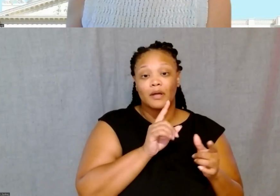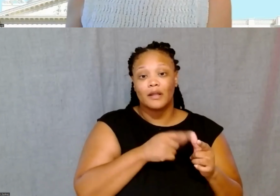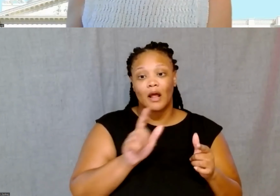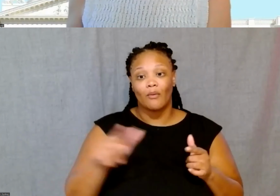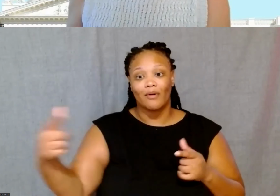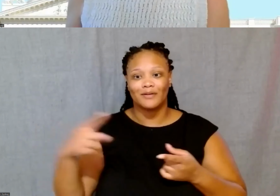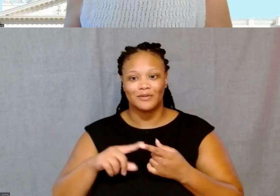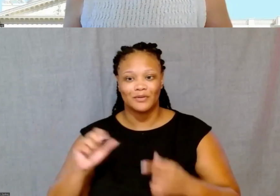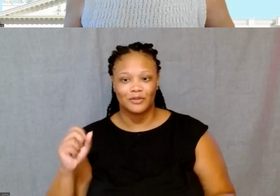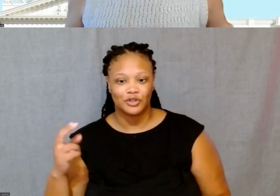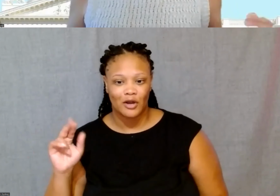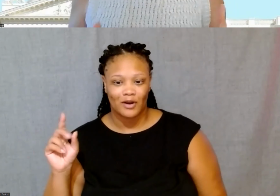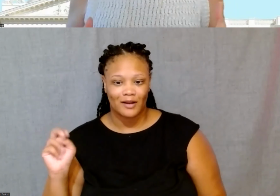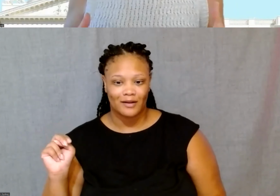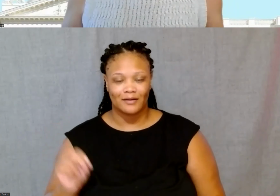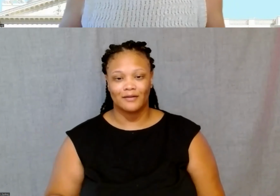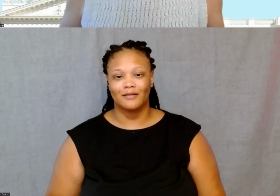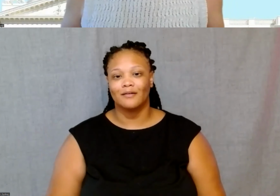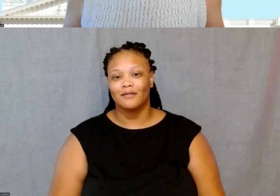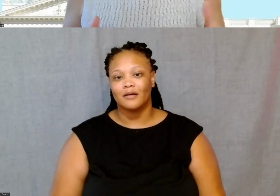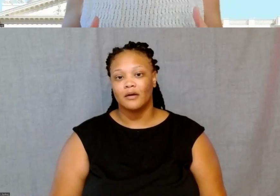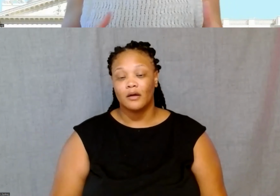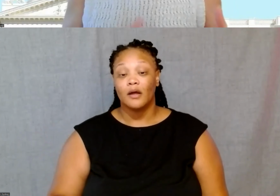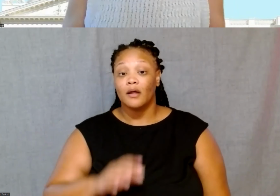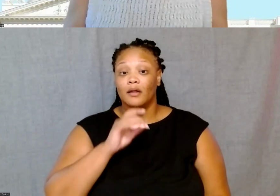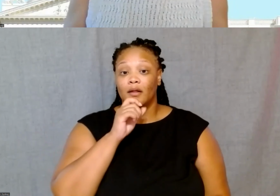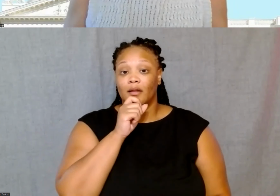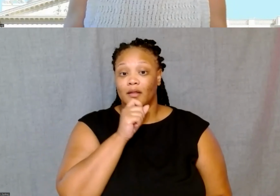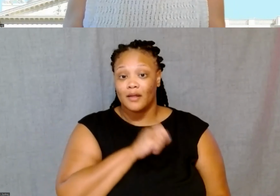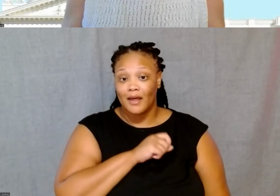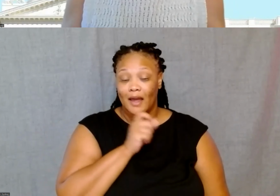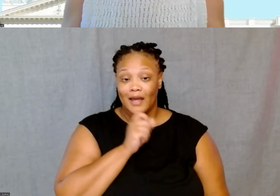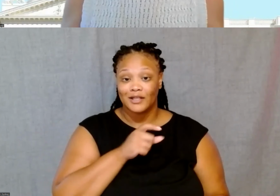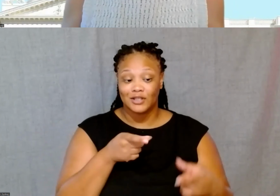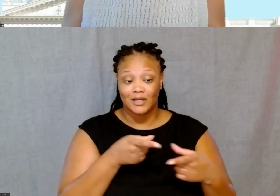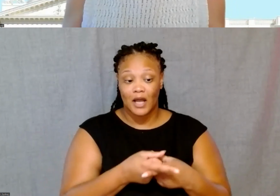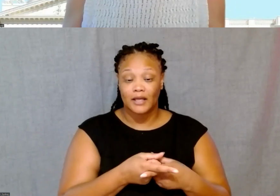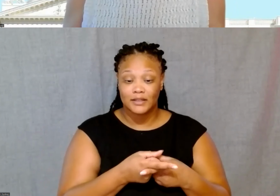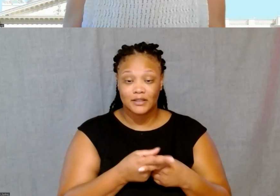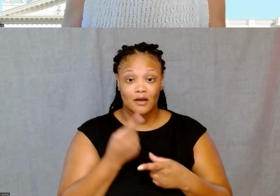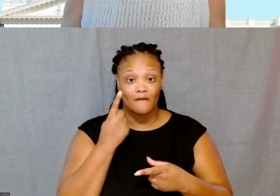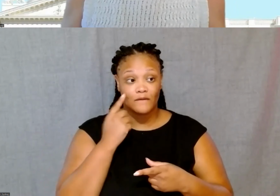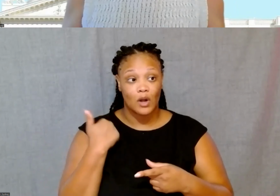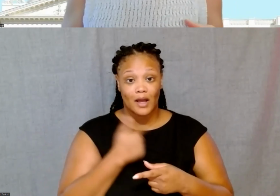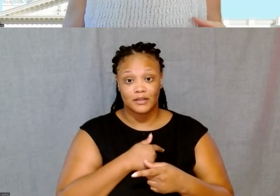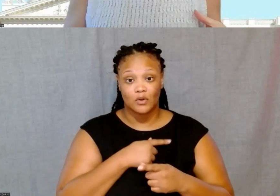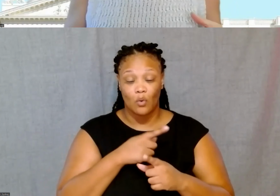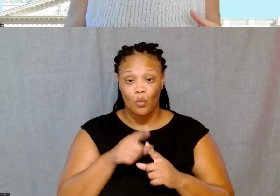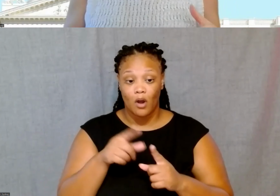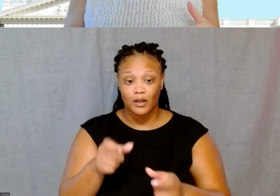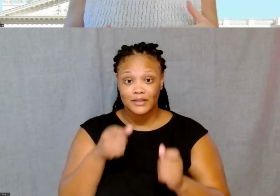Sheridan. The aging nexus for us, one very distinct example